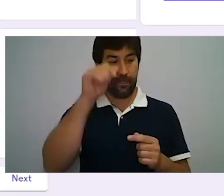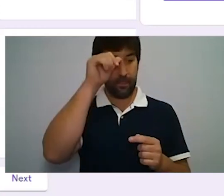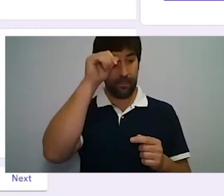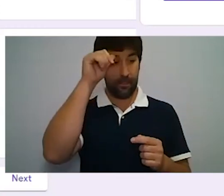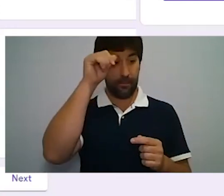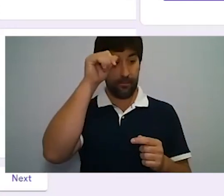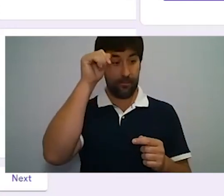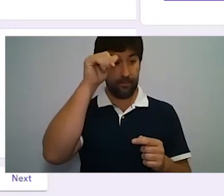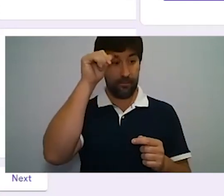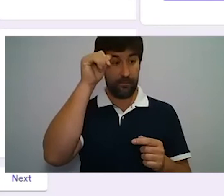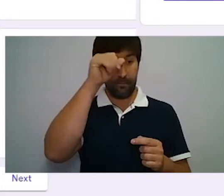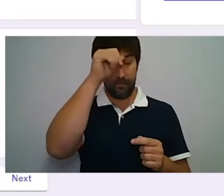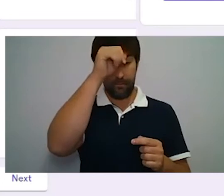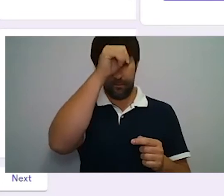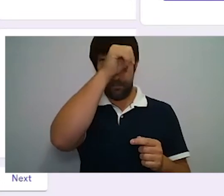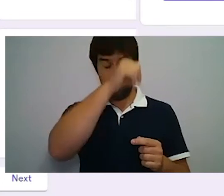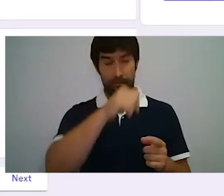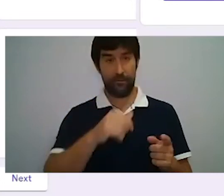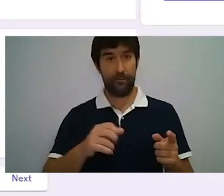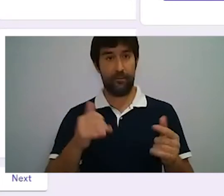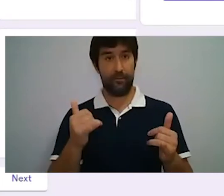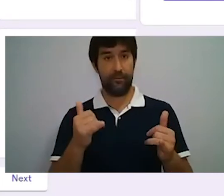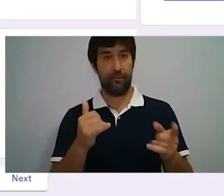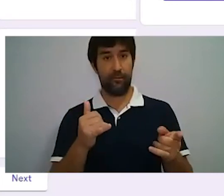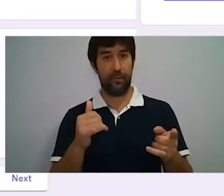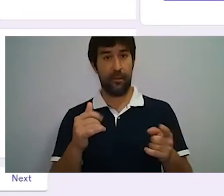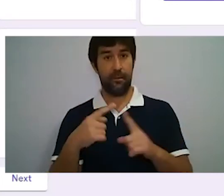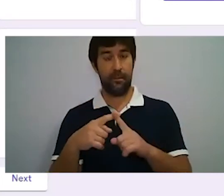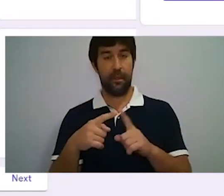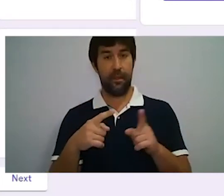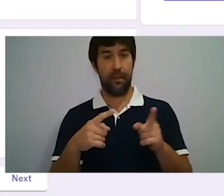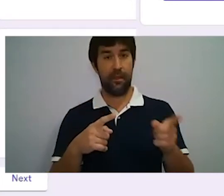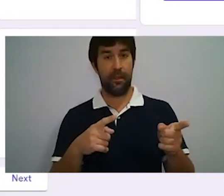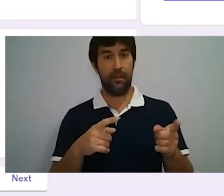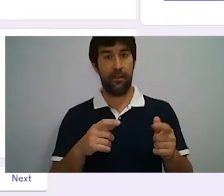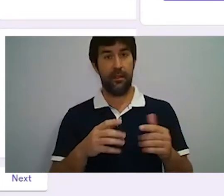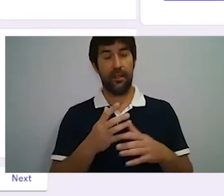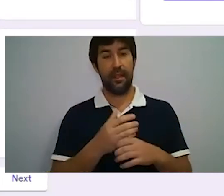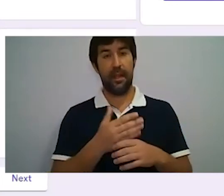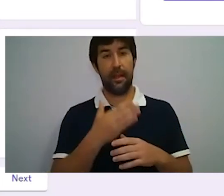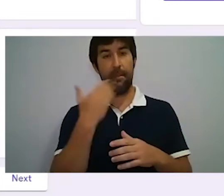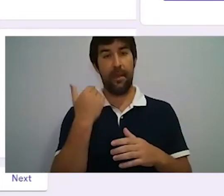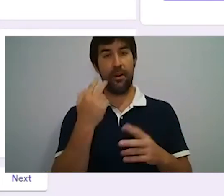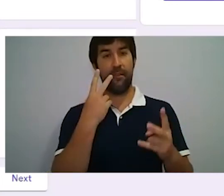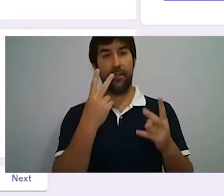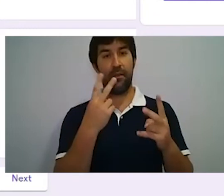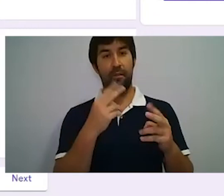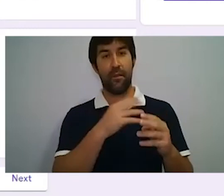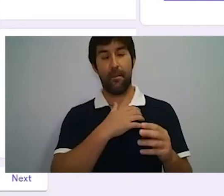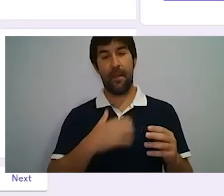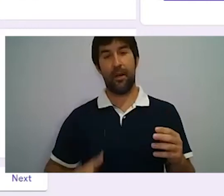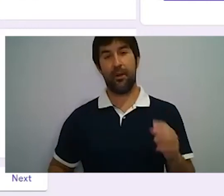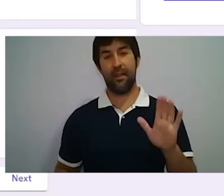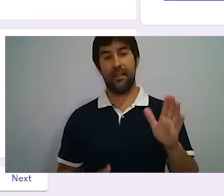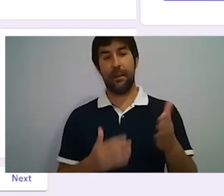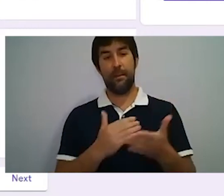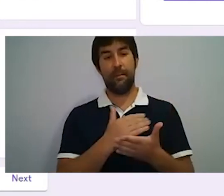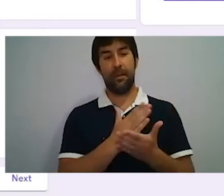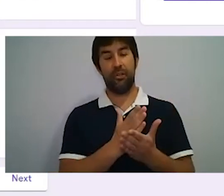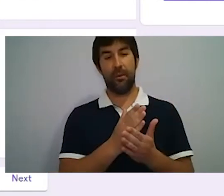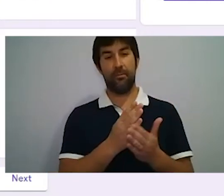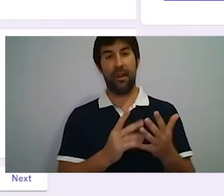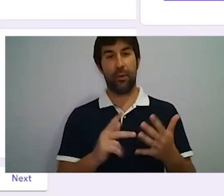No, not necessarily. They're not in rank order, although I will say that you're sort of seeing this